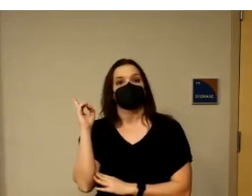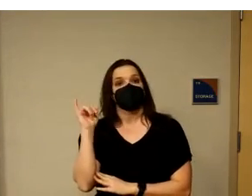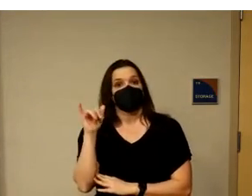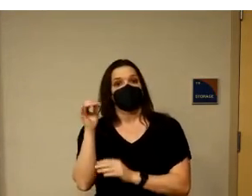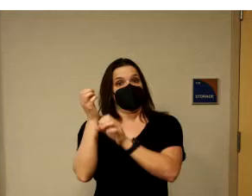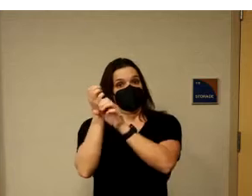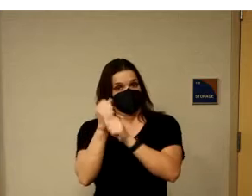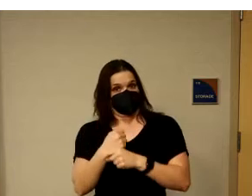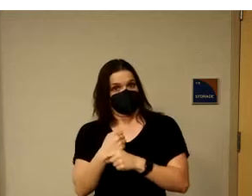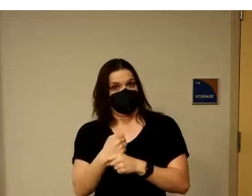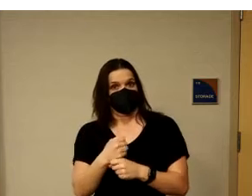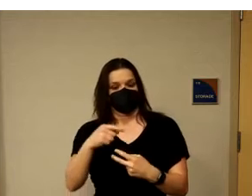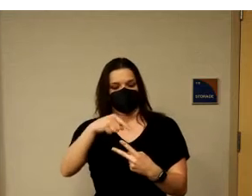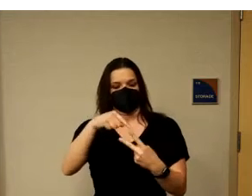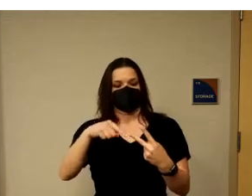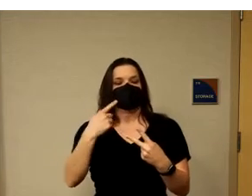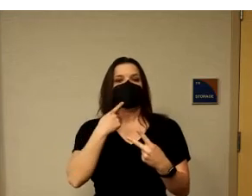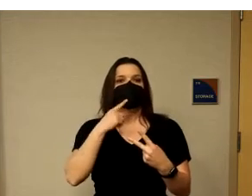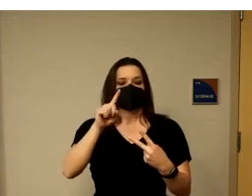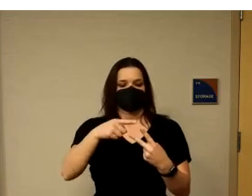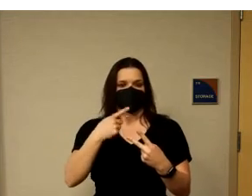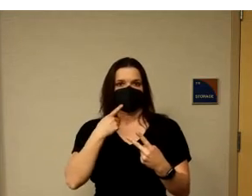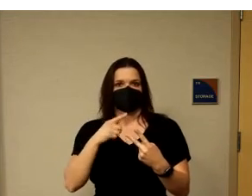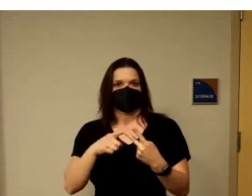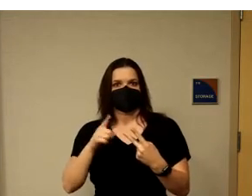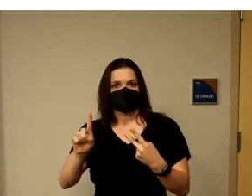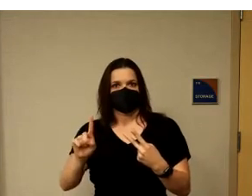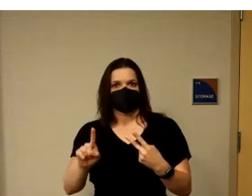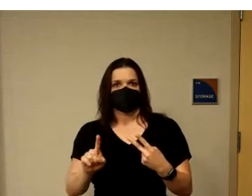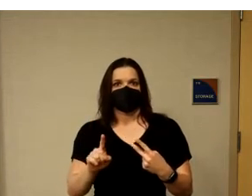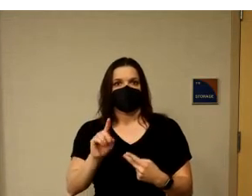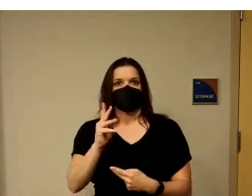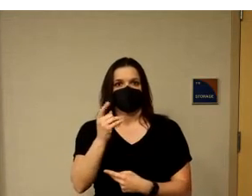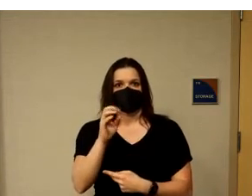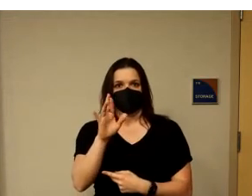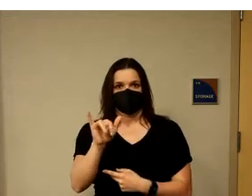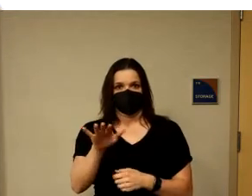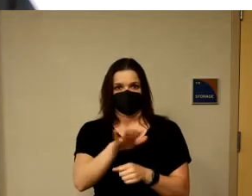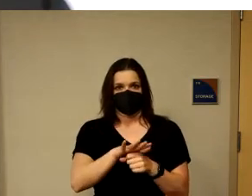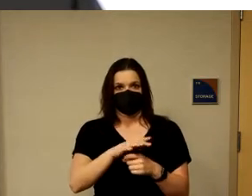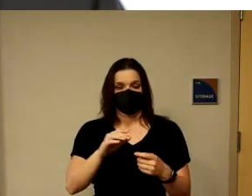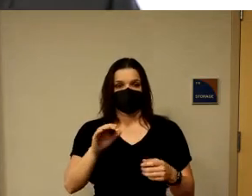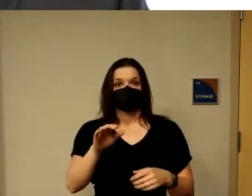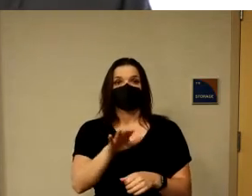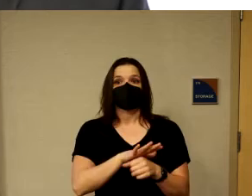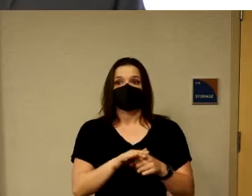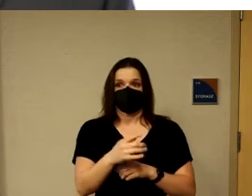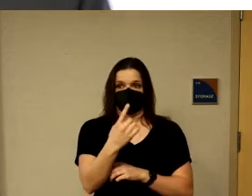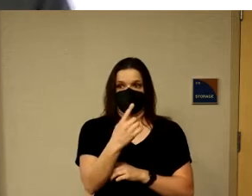does create 2 effective majority districts, right? In zone 1, we have